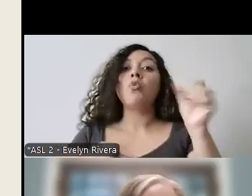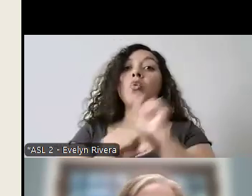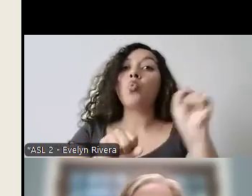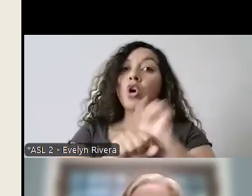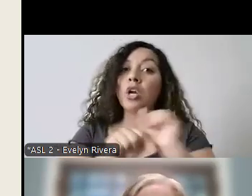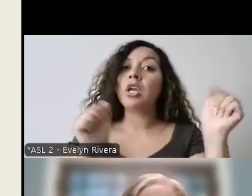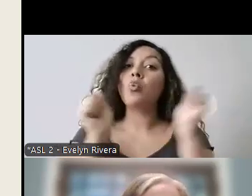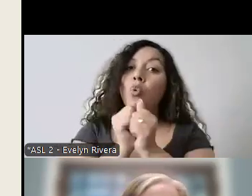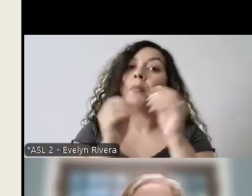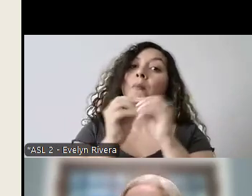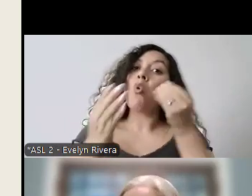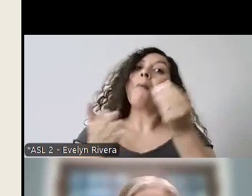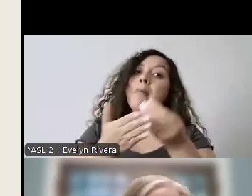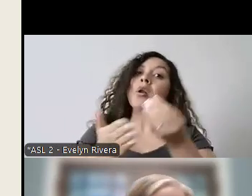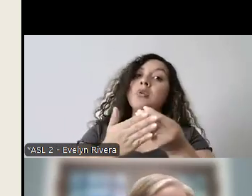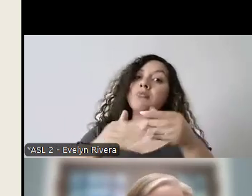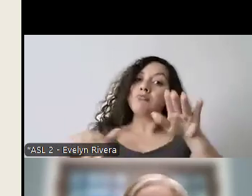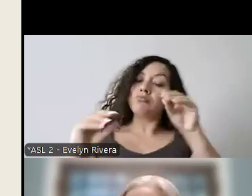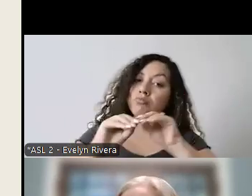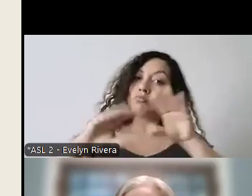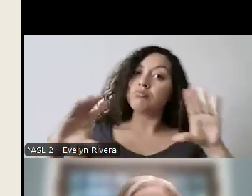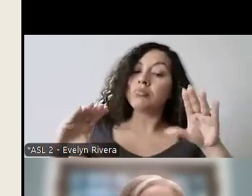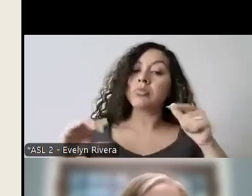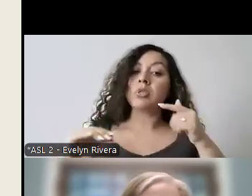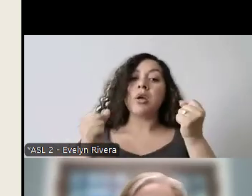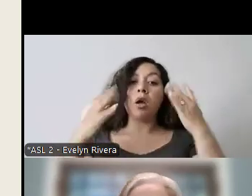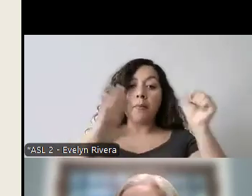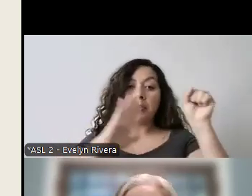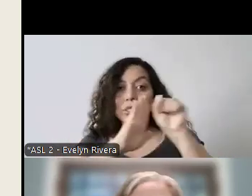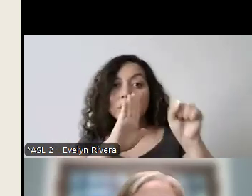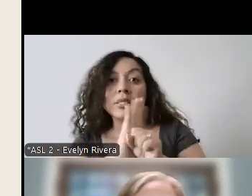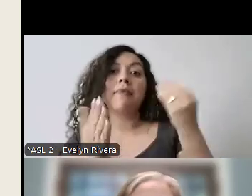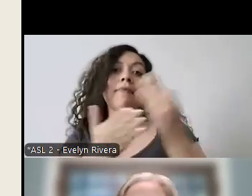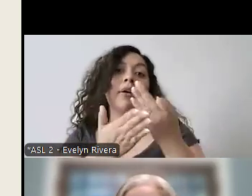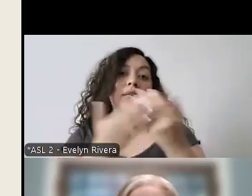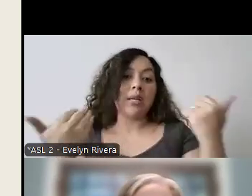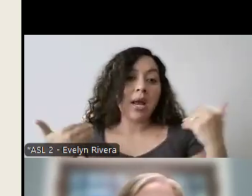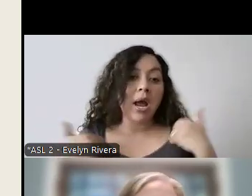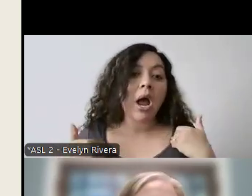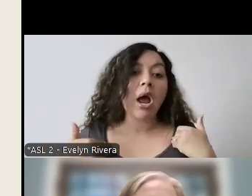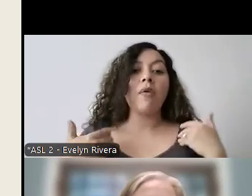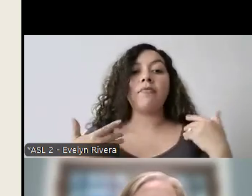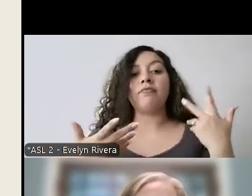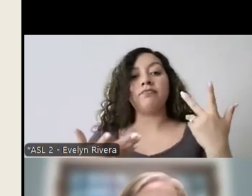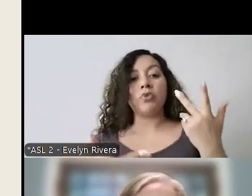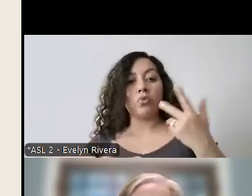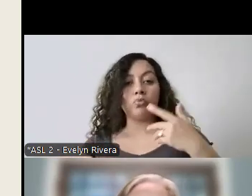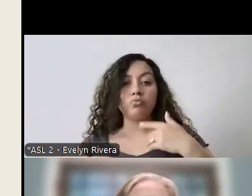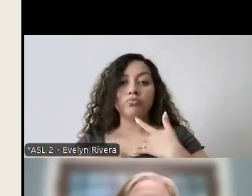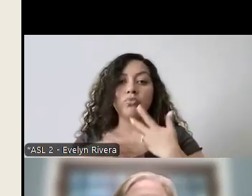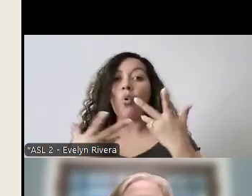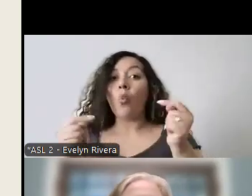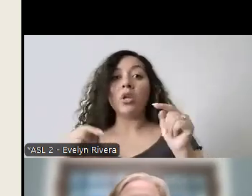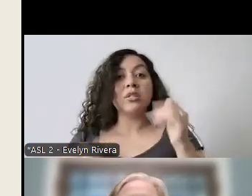much revenue does the state have, what has to go to various constitutionally required directions, what's available for other